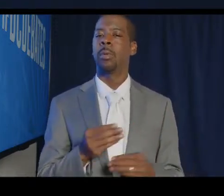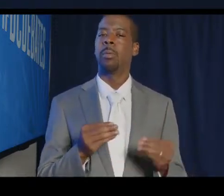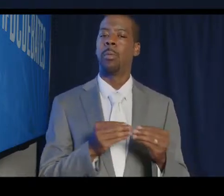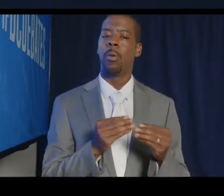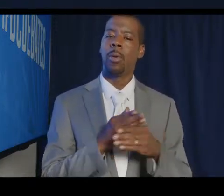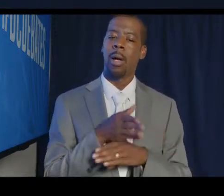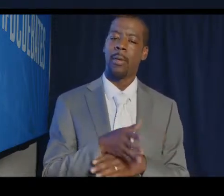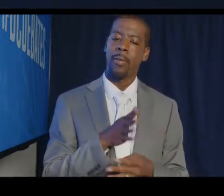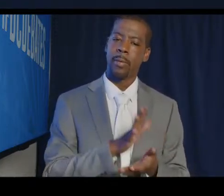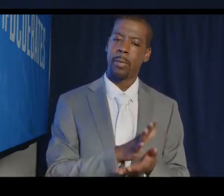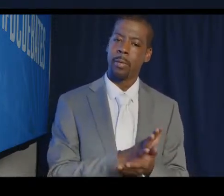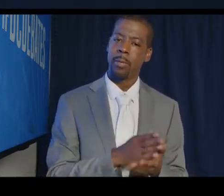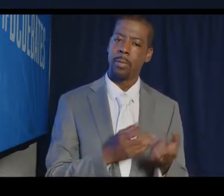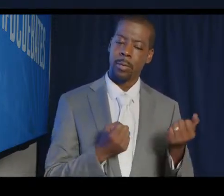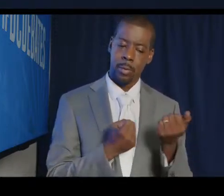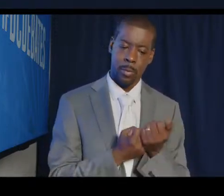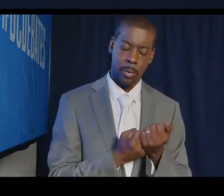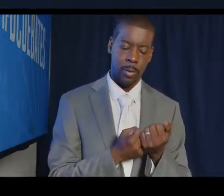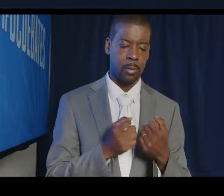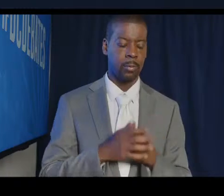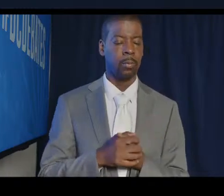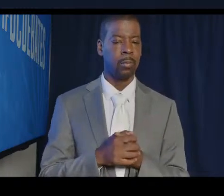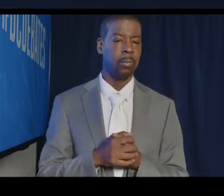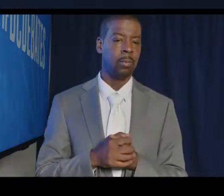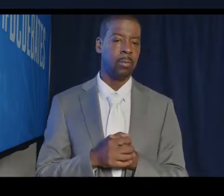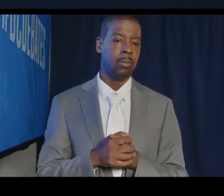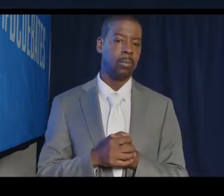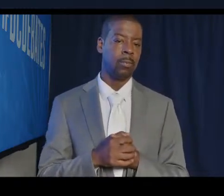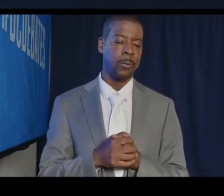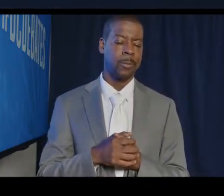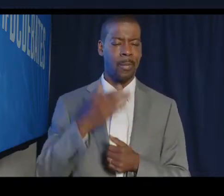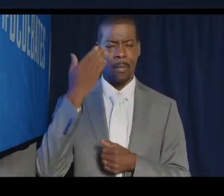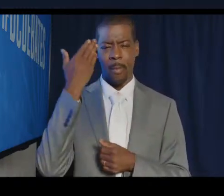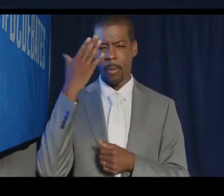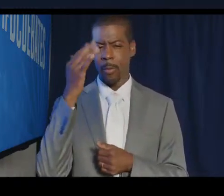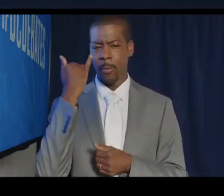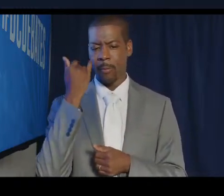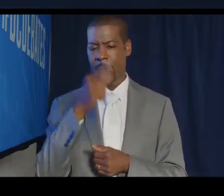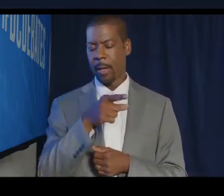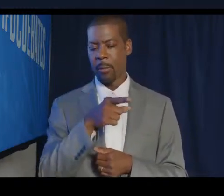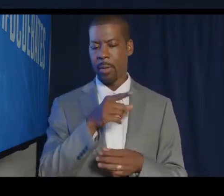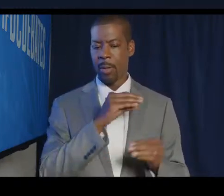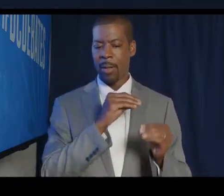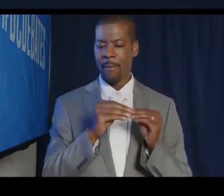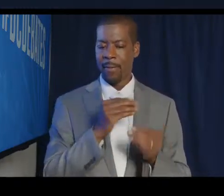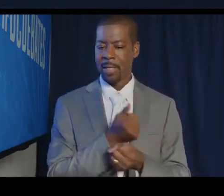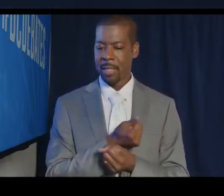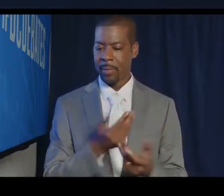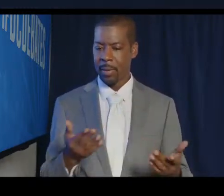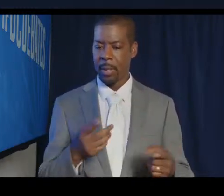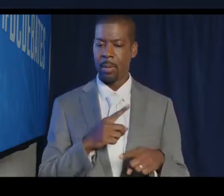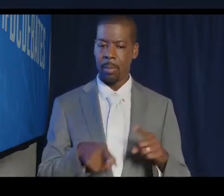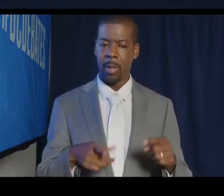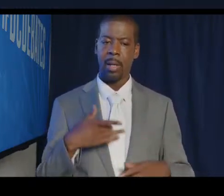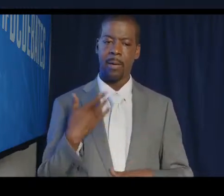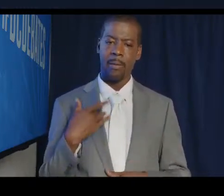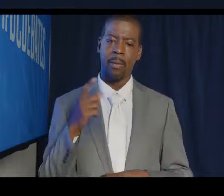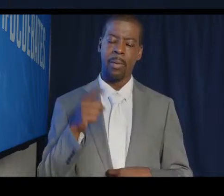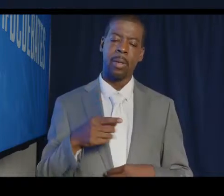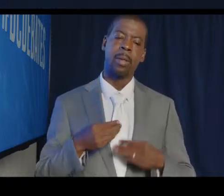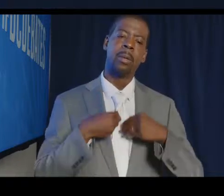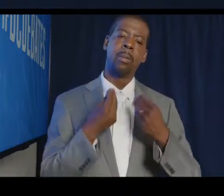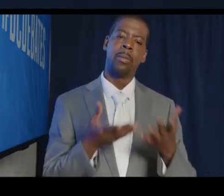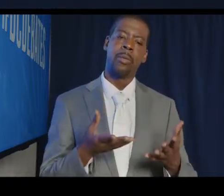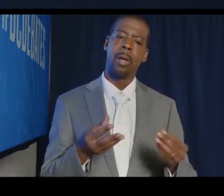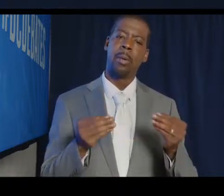would say the case is not fully closed on whether or not that is the panacea in terms of the work that we need to be doing. But I do feel like we need to be providing more